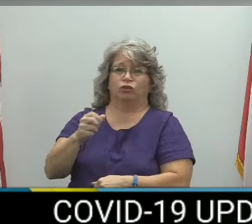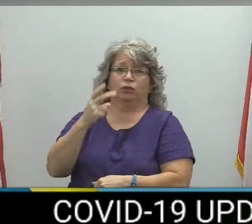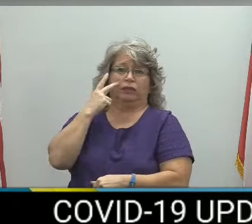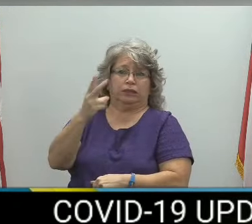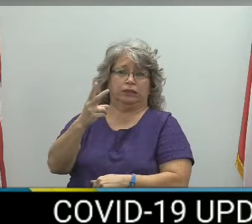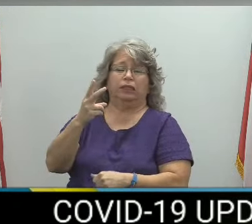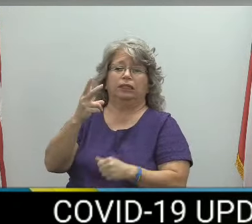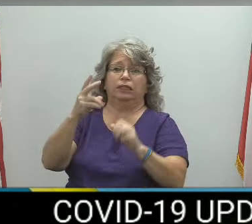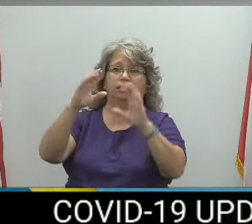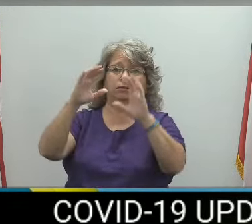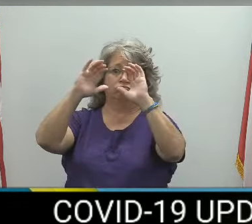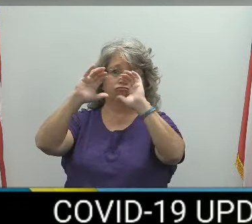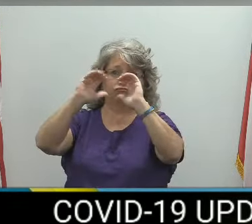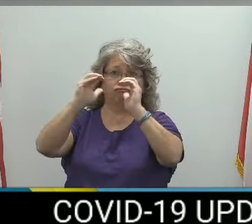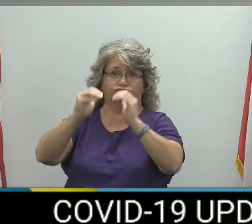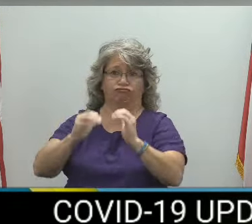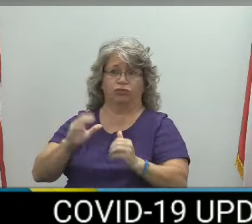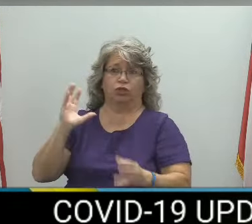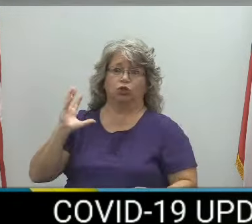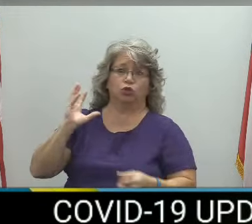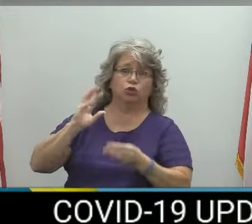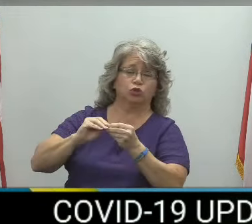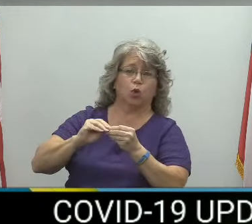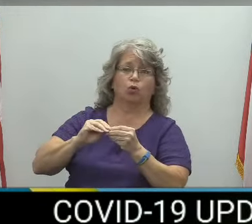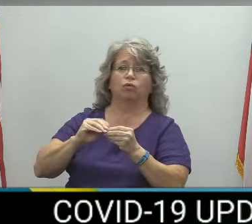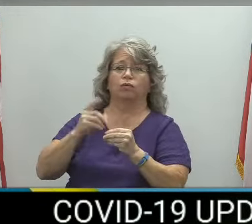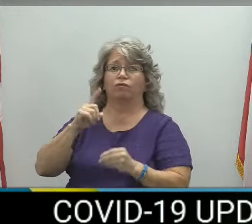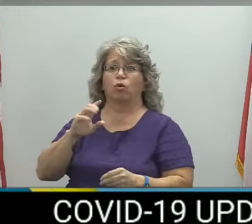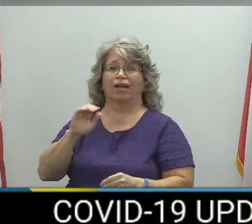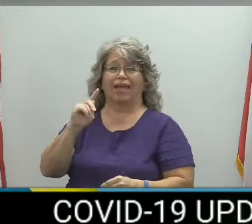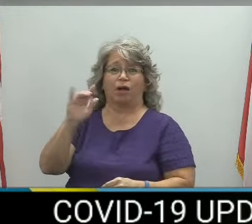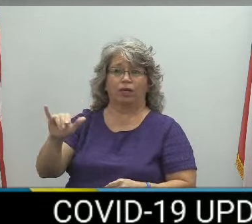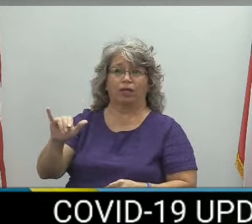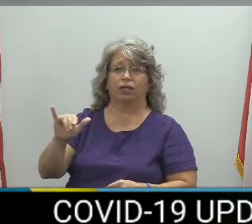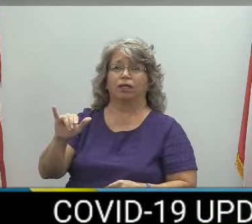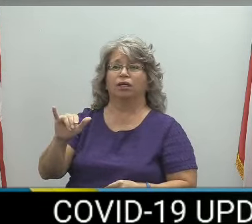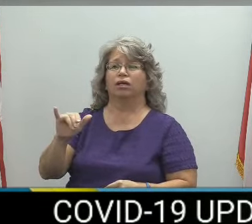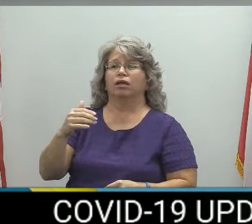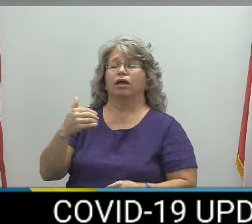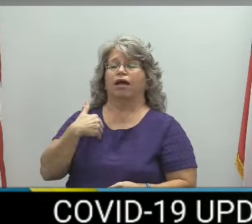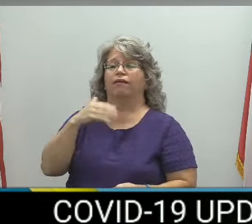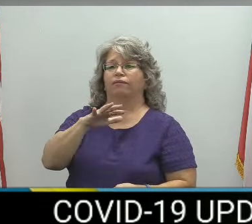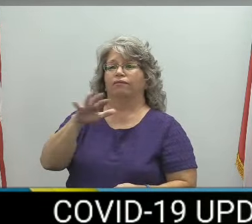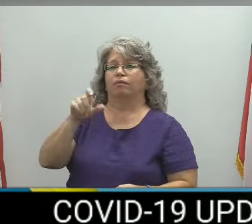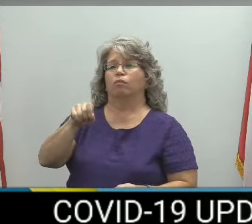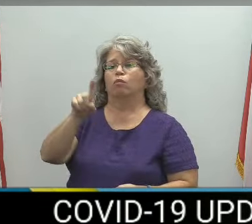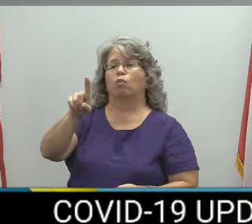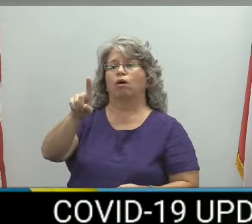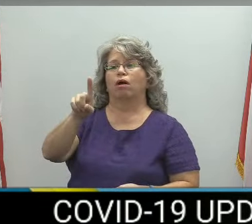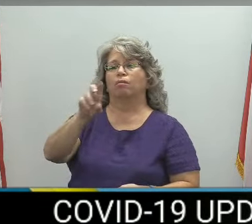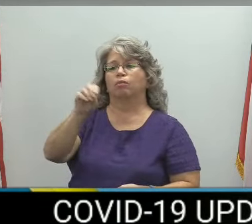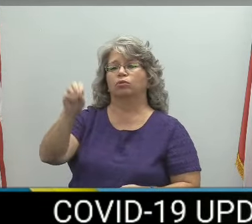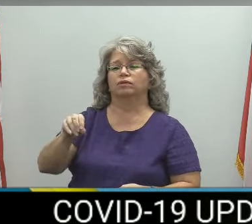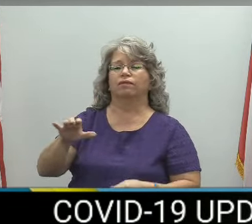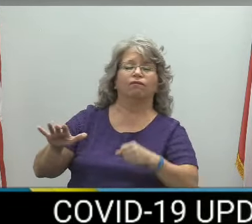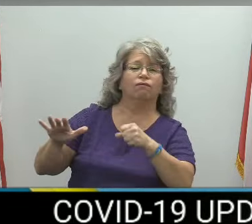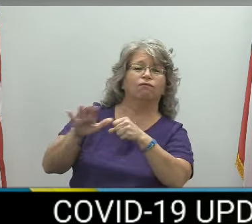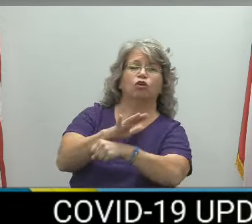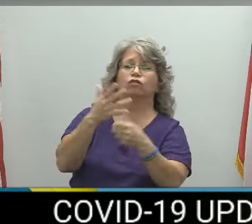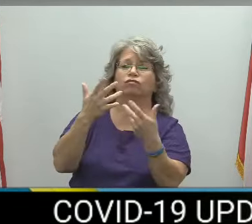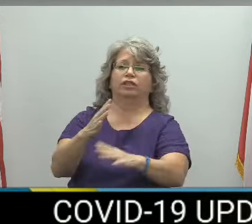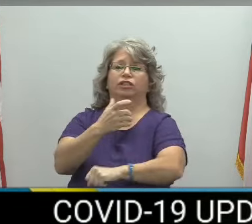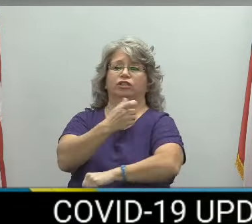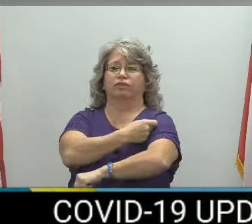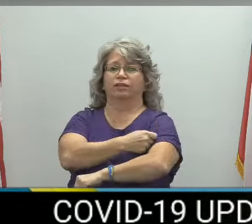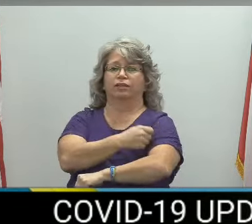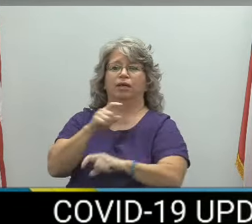Omicron surge. So for the total population of Nueces County, we're at 55.1% that are fully vaccinated. And then if you look at